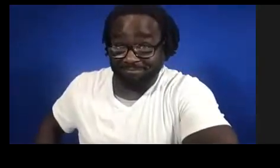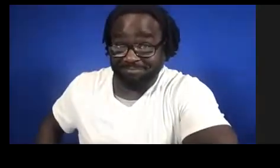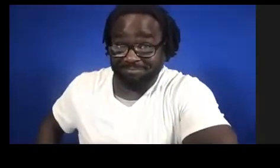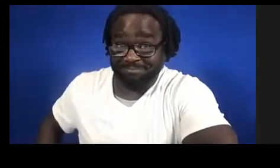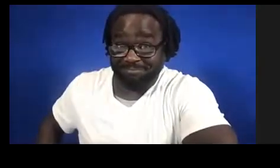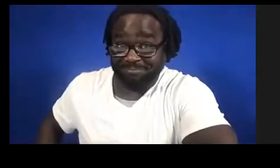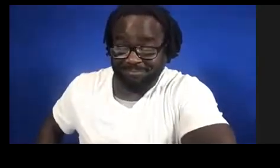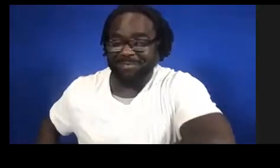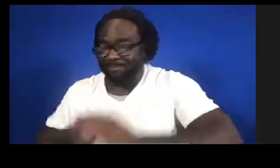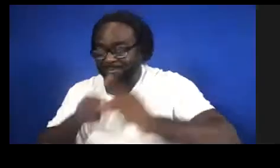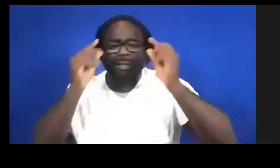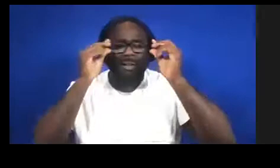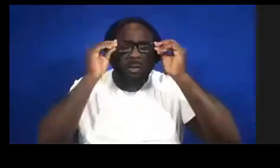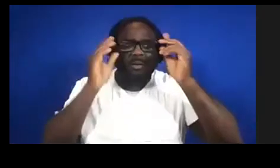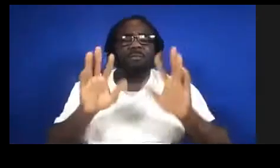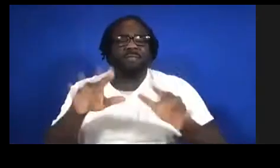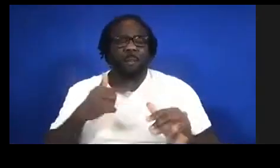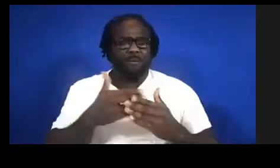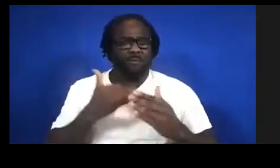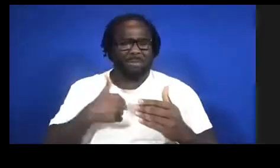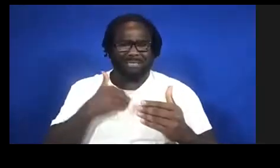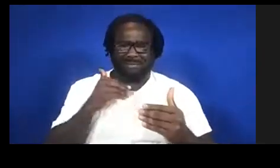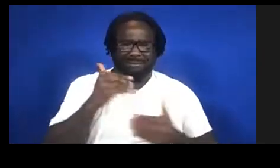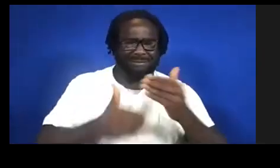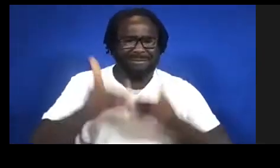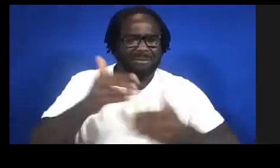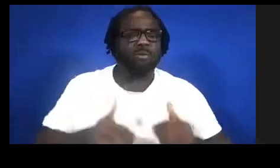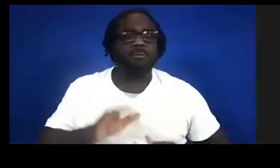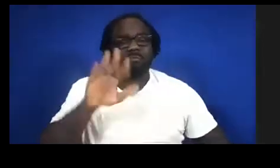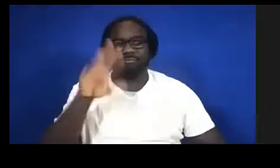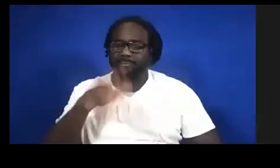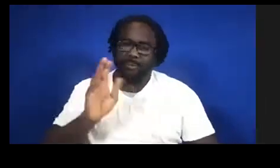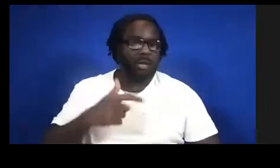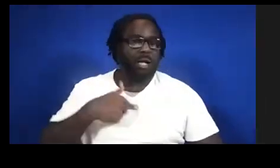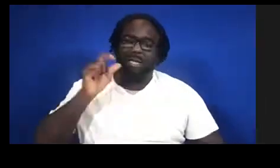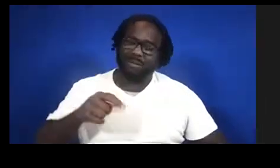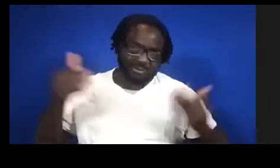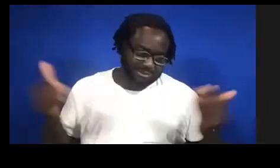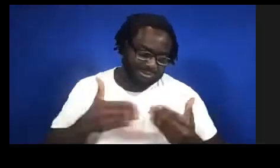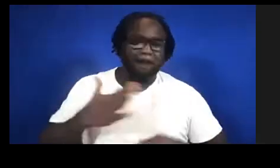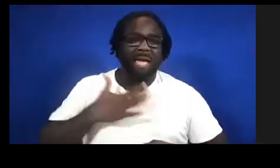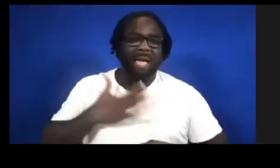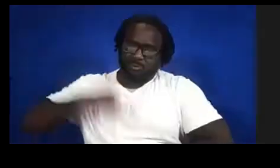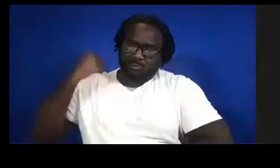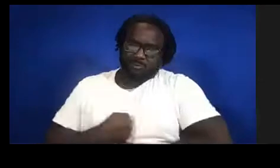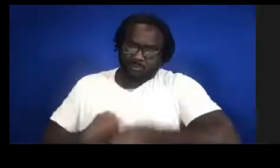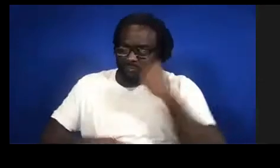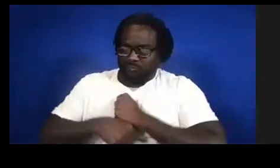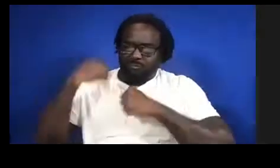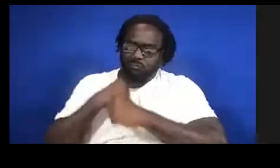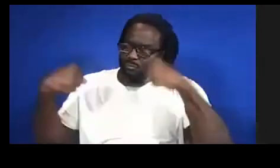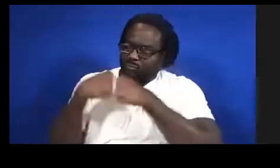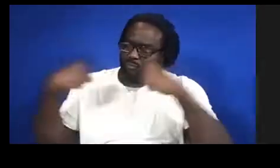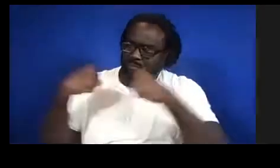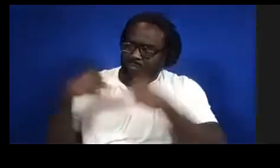person. Believe me, I promise you, we will be. So before we get going tonight, I do need